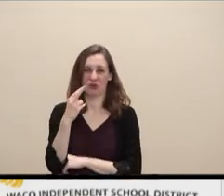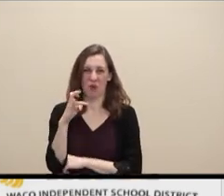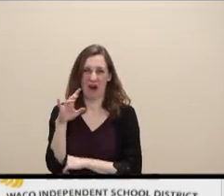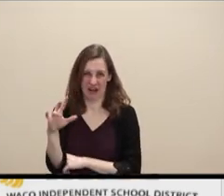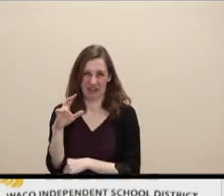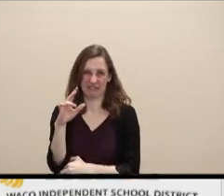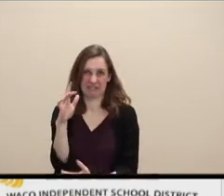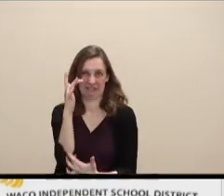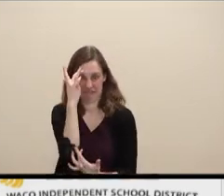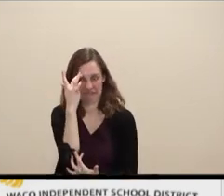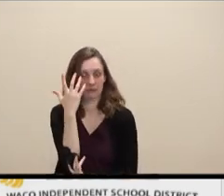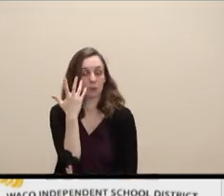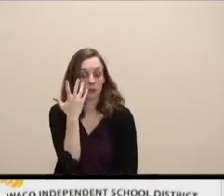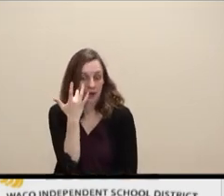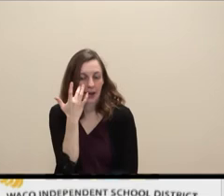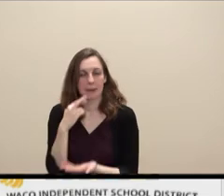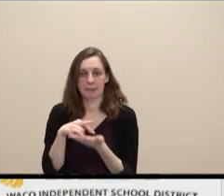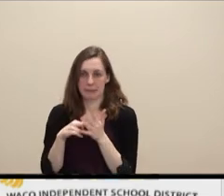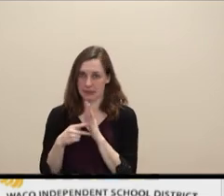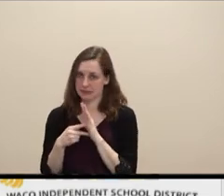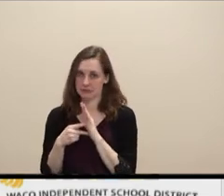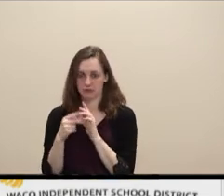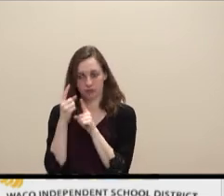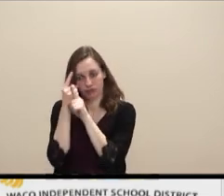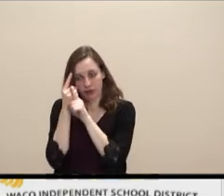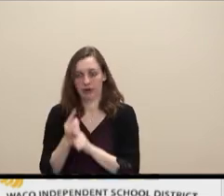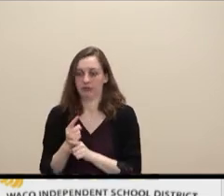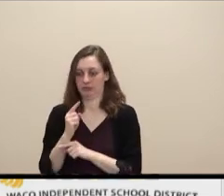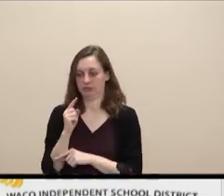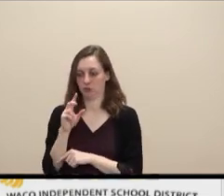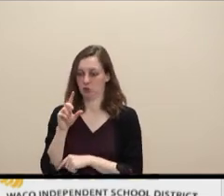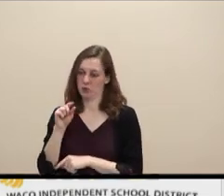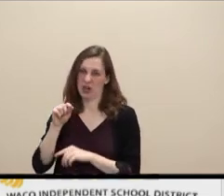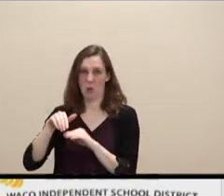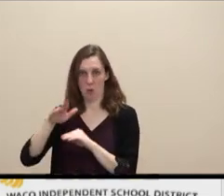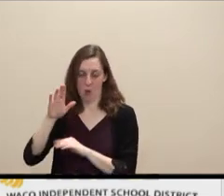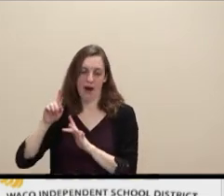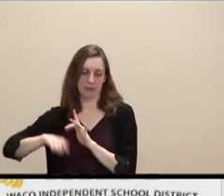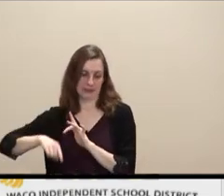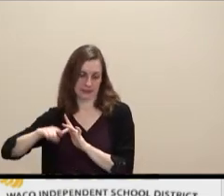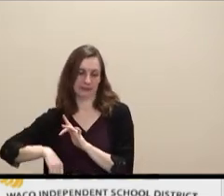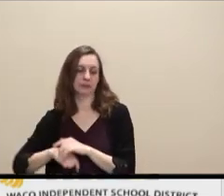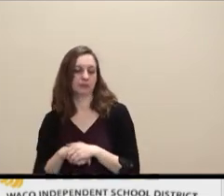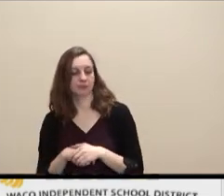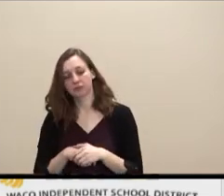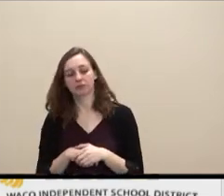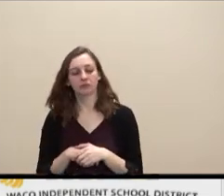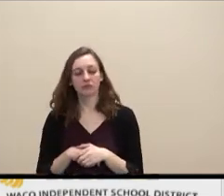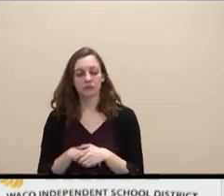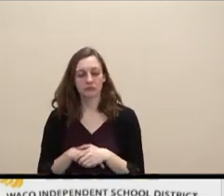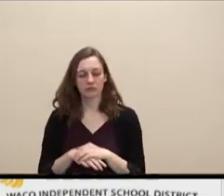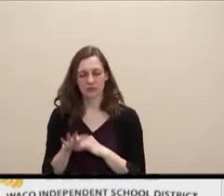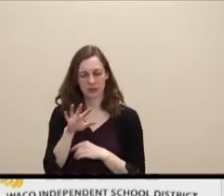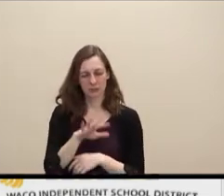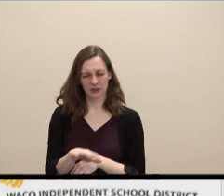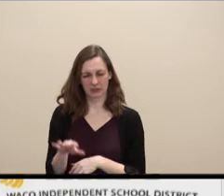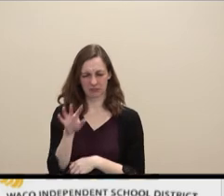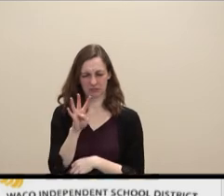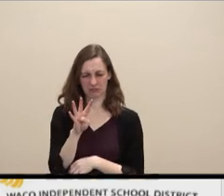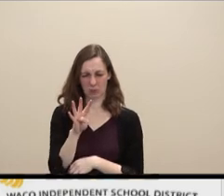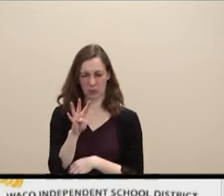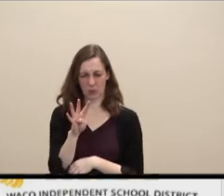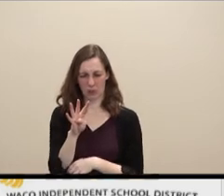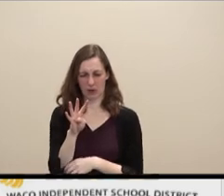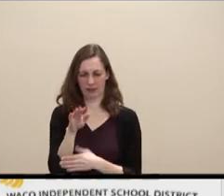on at the high schools. Of the 4,000 students, 30 to 50% don't have Renaissance data from both sides. So this was a